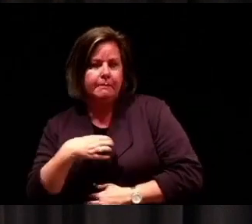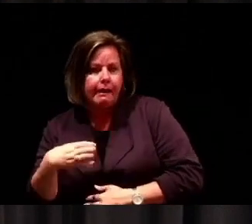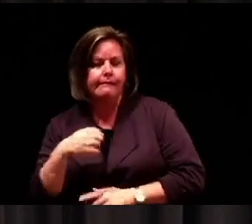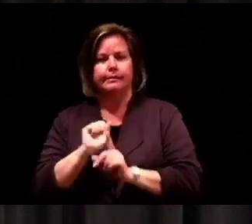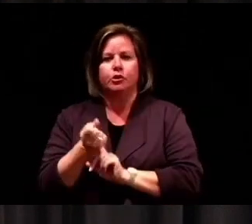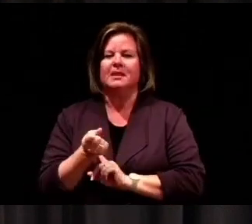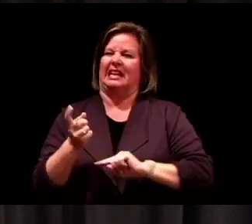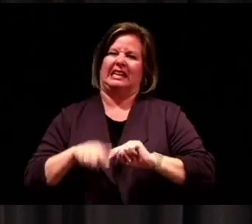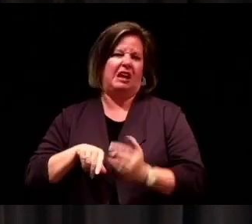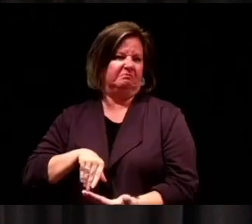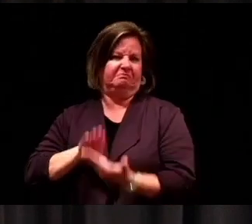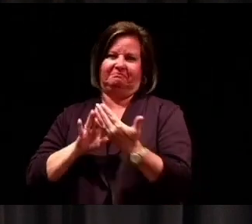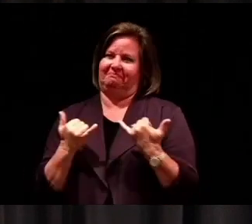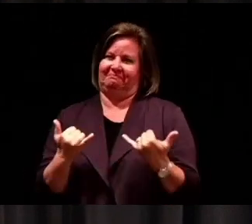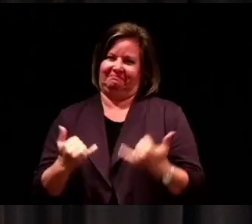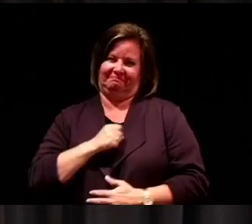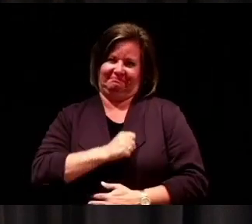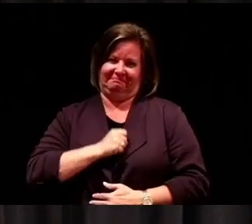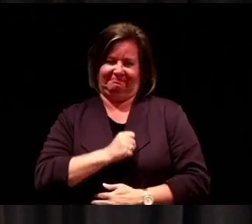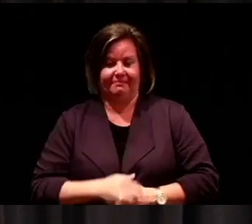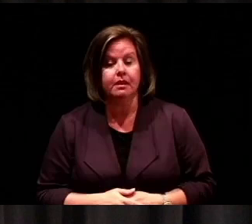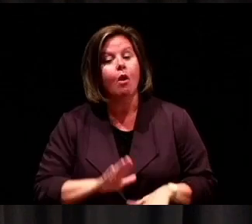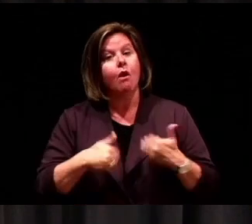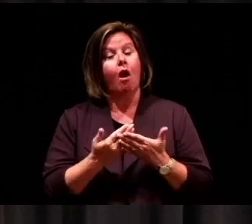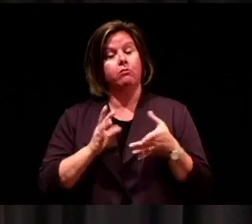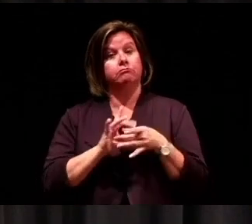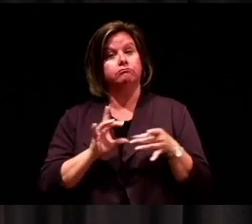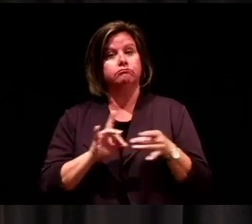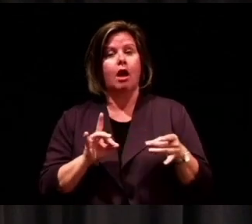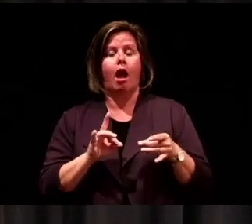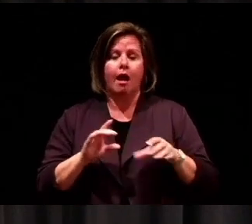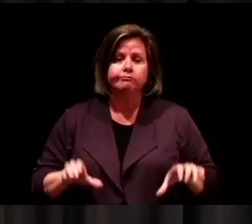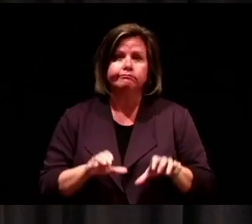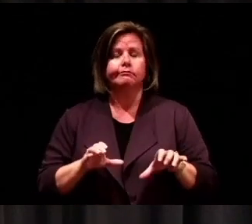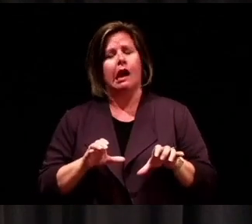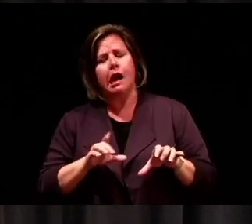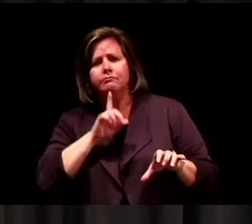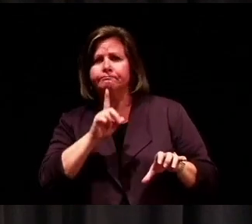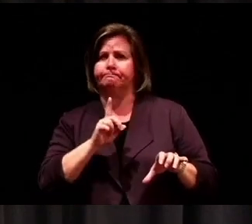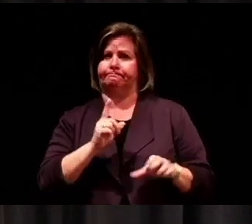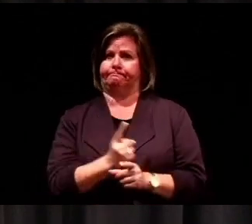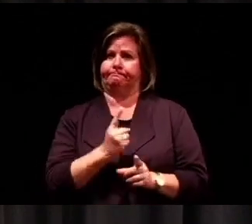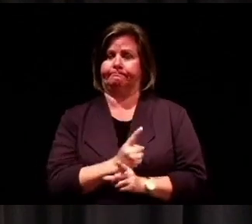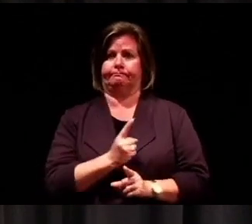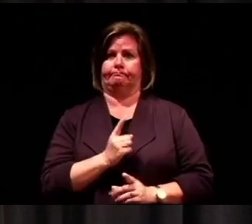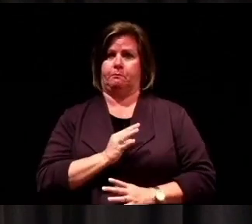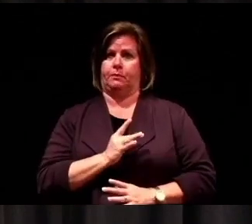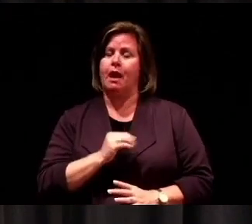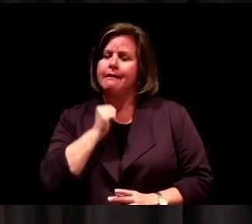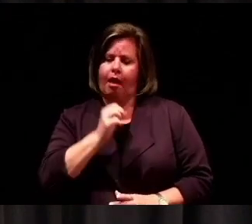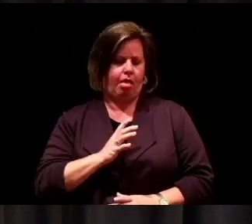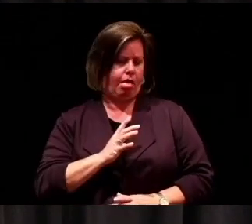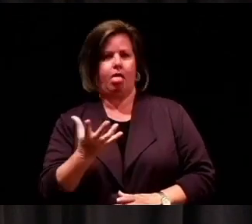on bias, discrimination, and disparate impacts. For example, things of like when buying or renting a home or obtaining